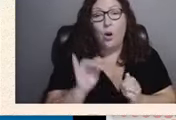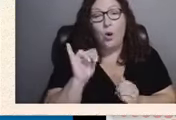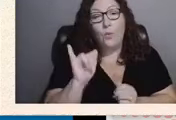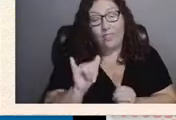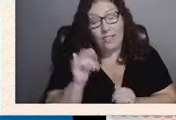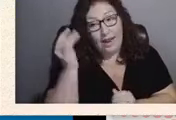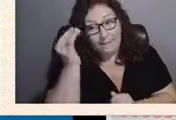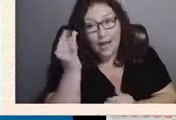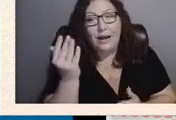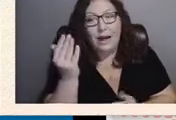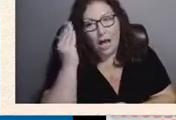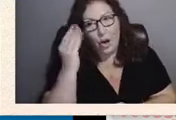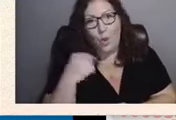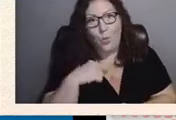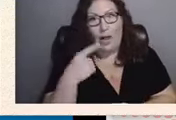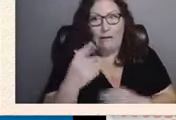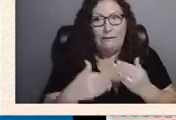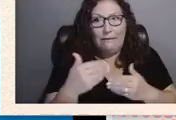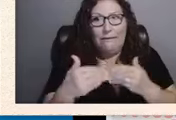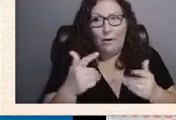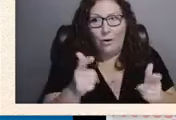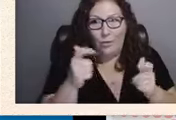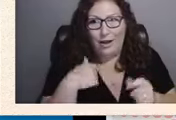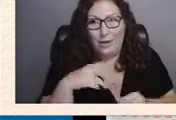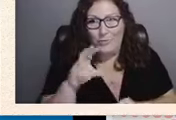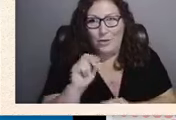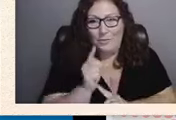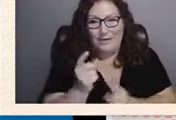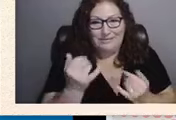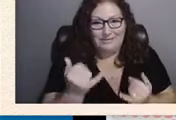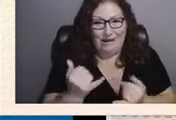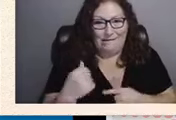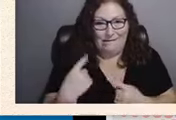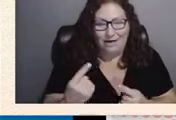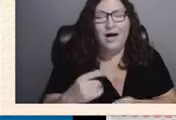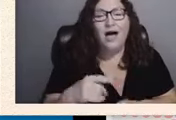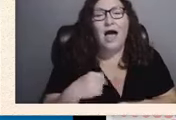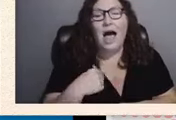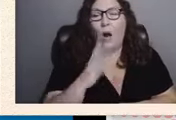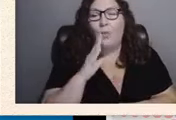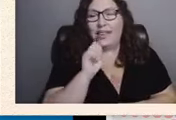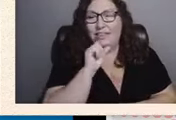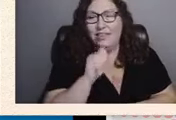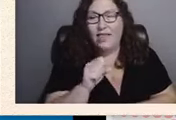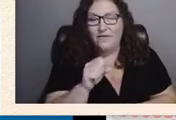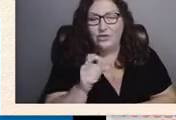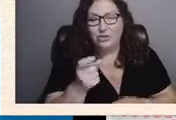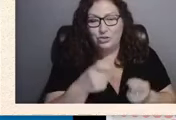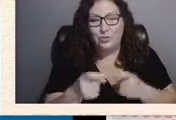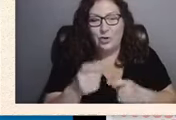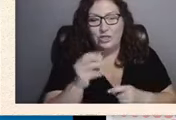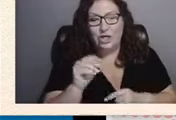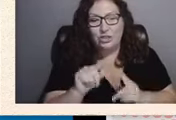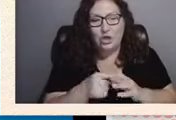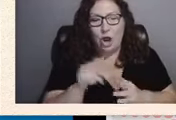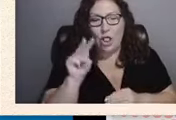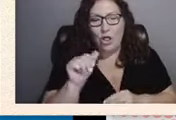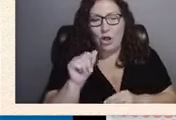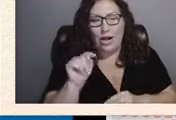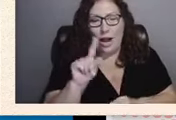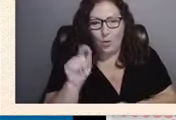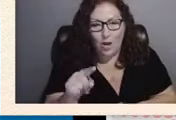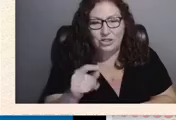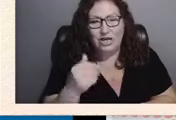know we're going pretty quick here. I'm 30 minutes in, but I would love to kind of switch and start looking at questions and have the